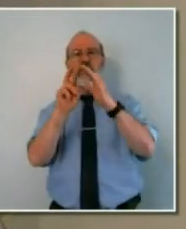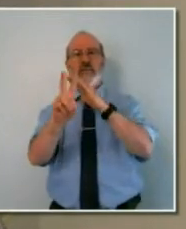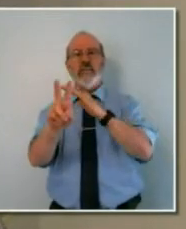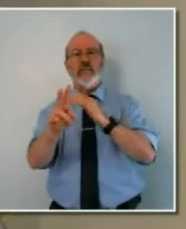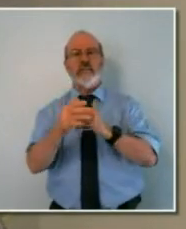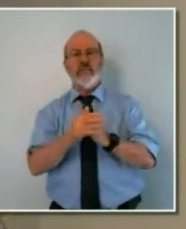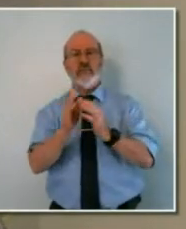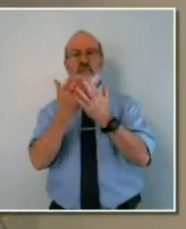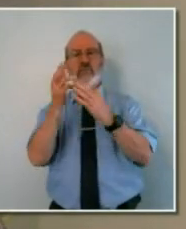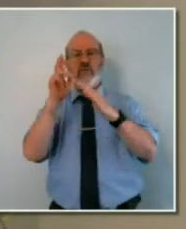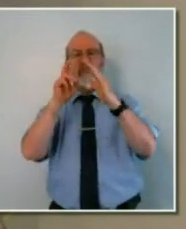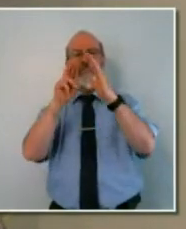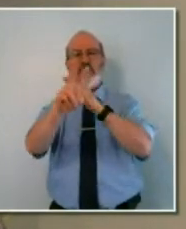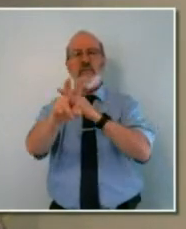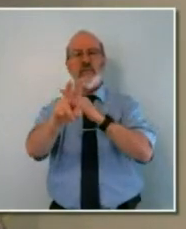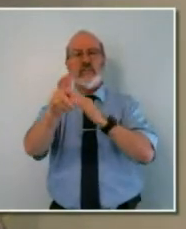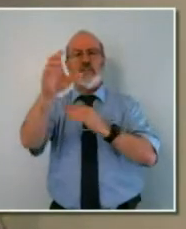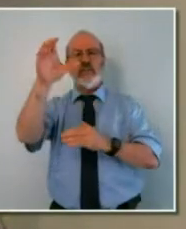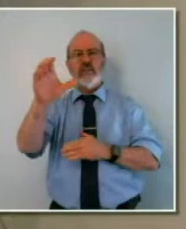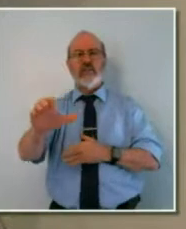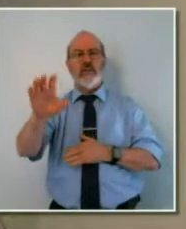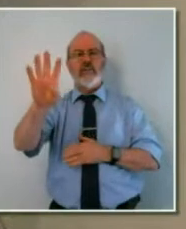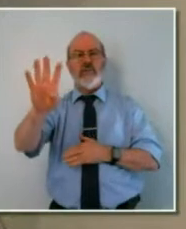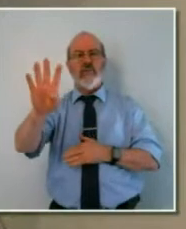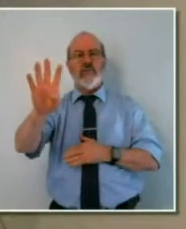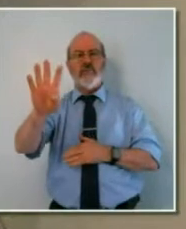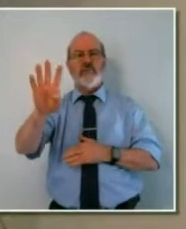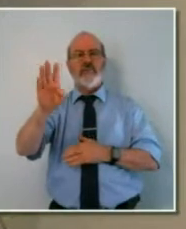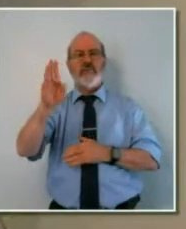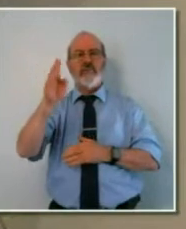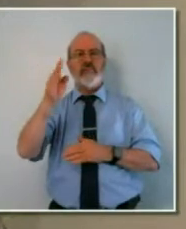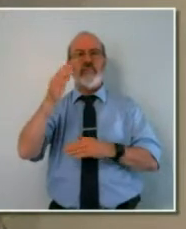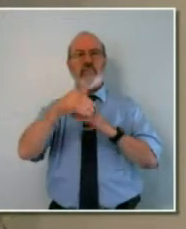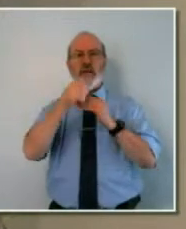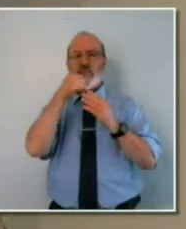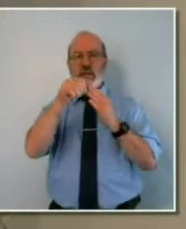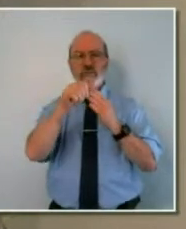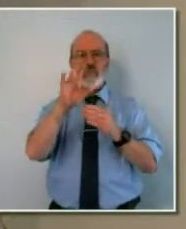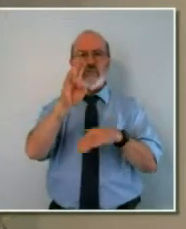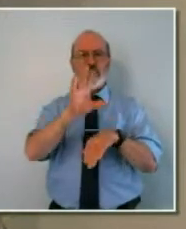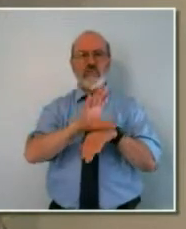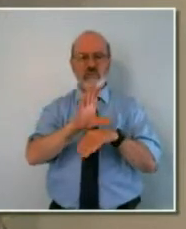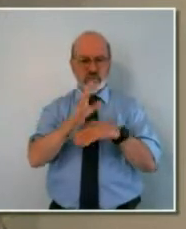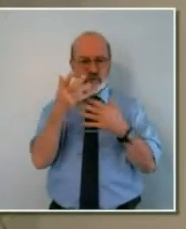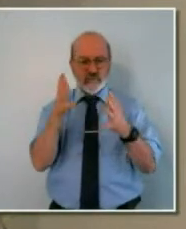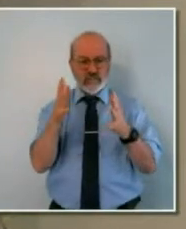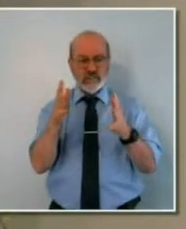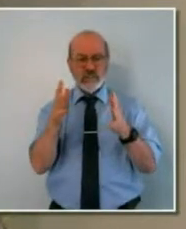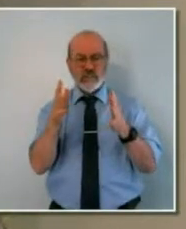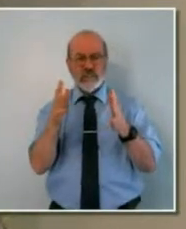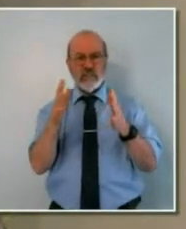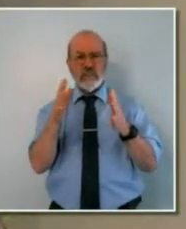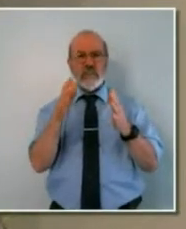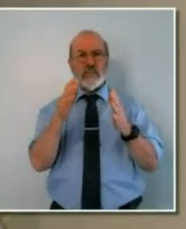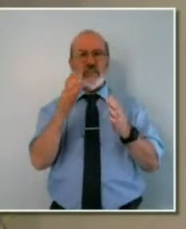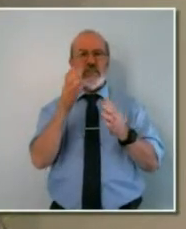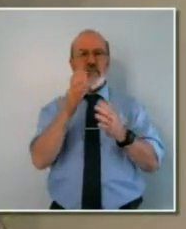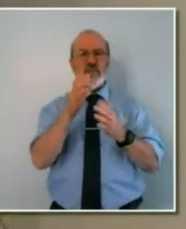The book of Revelation in chapter number 4. So after the letters to the seven churches are completed in Revelation 2 and